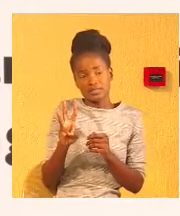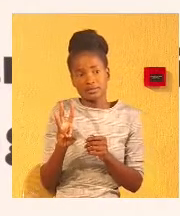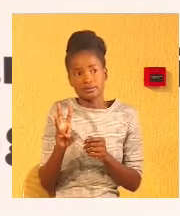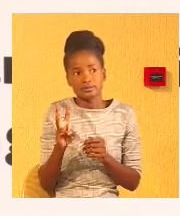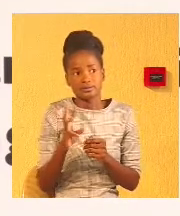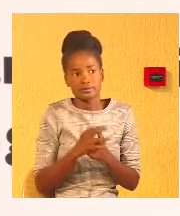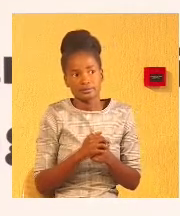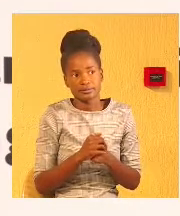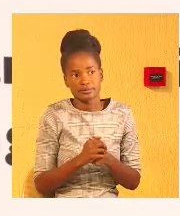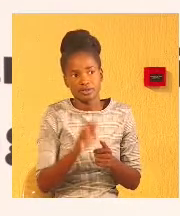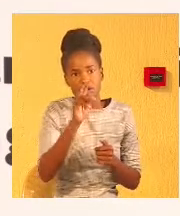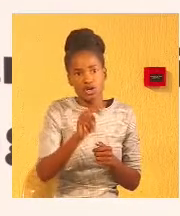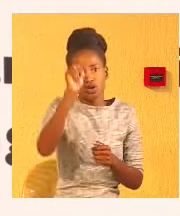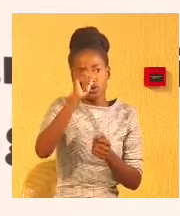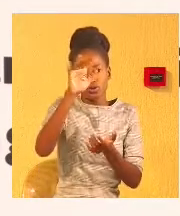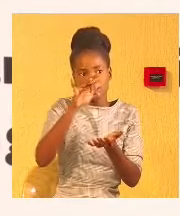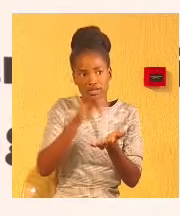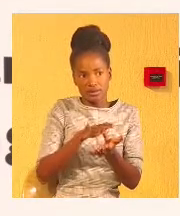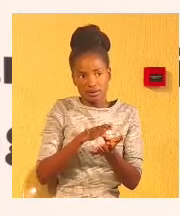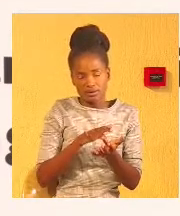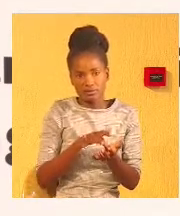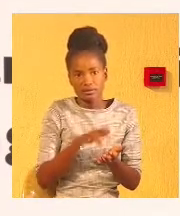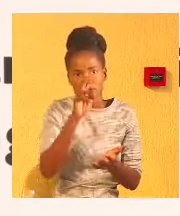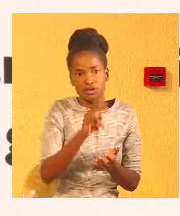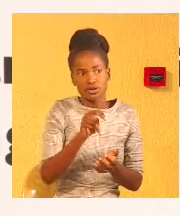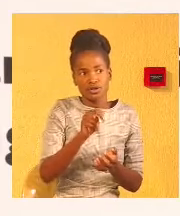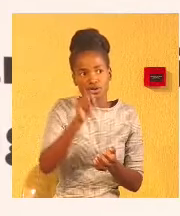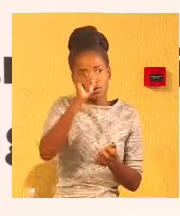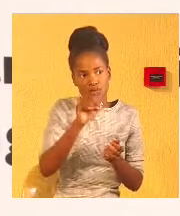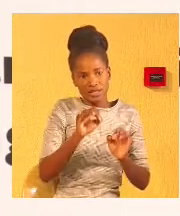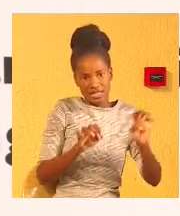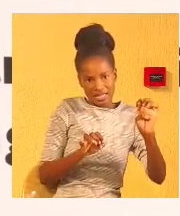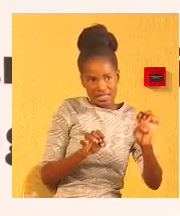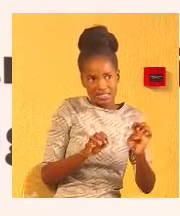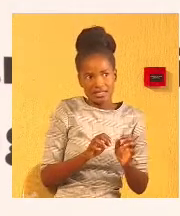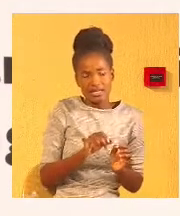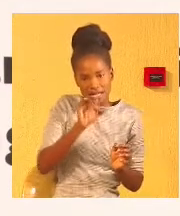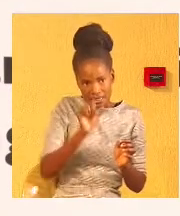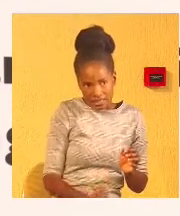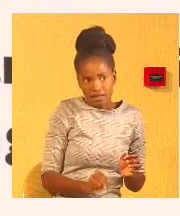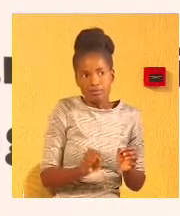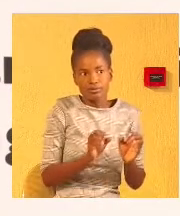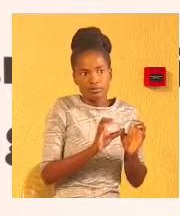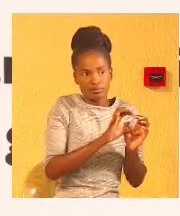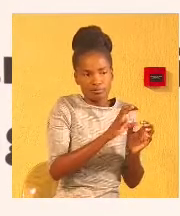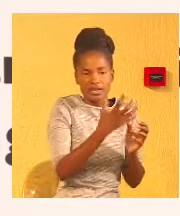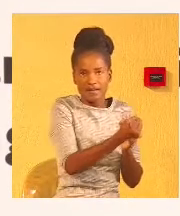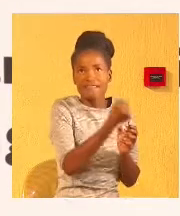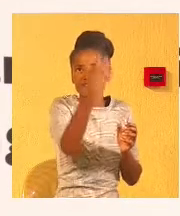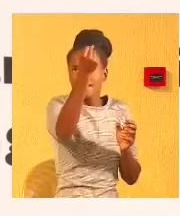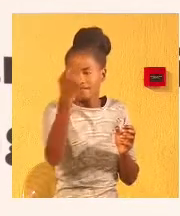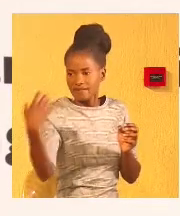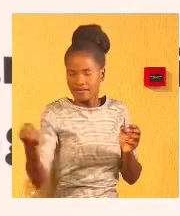Subdivision, North Central Division, Northeastern Division, and Southern Division. Any of